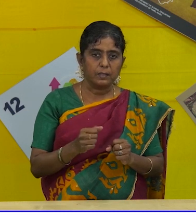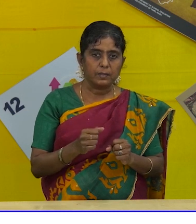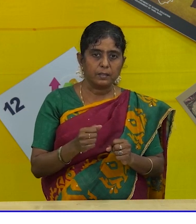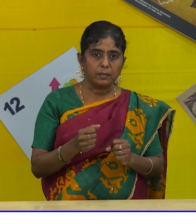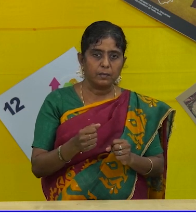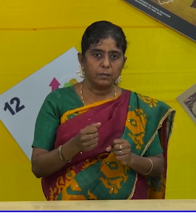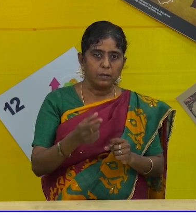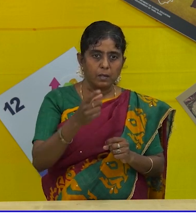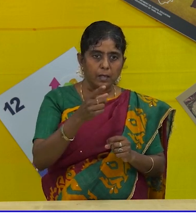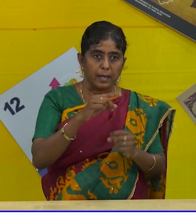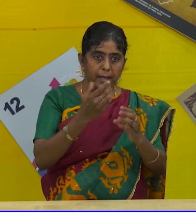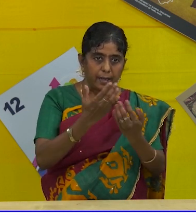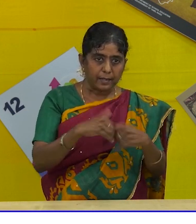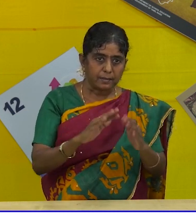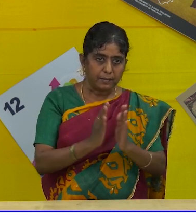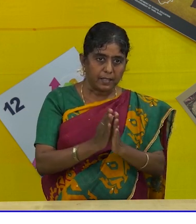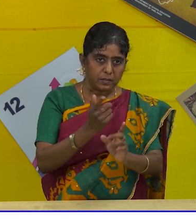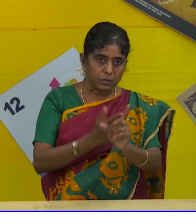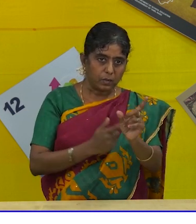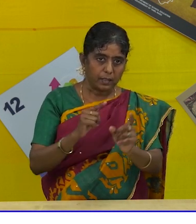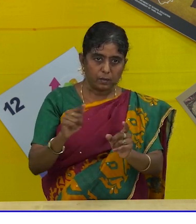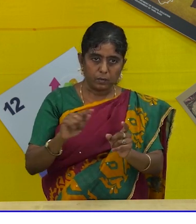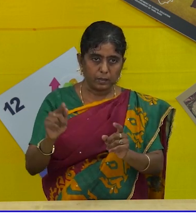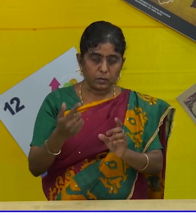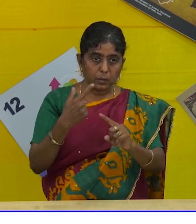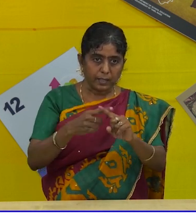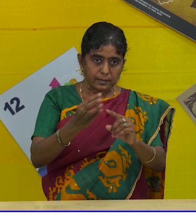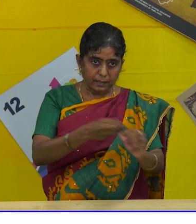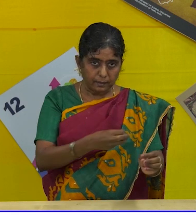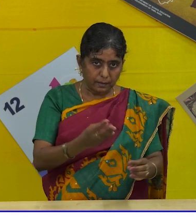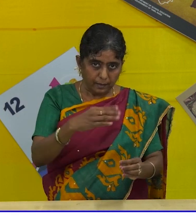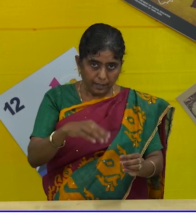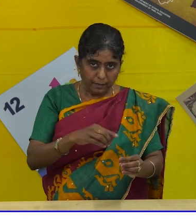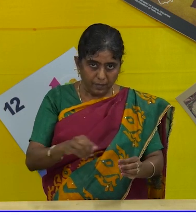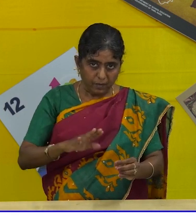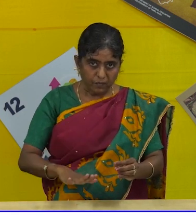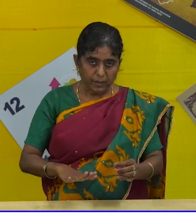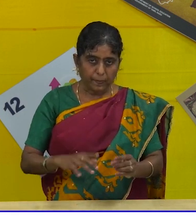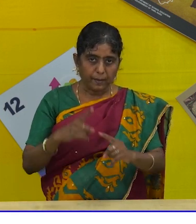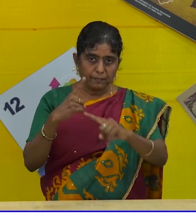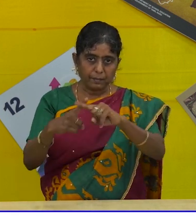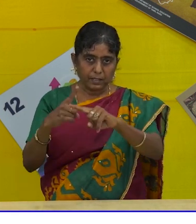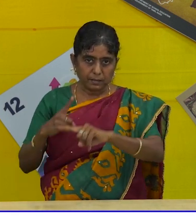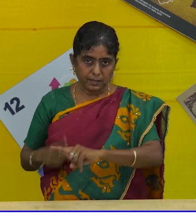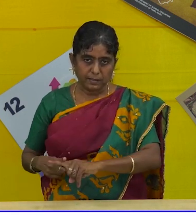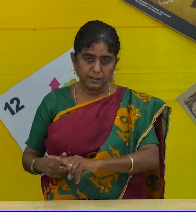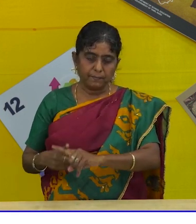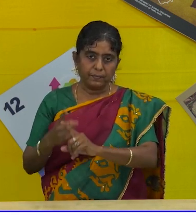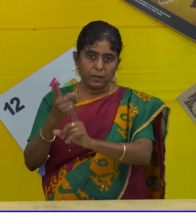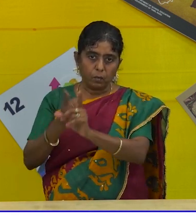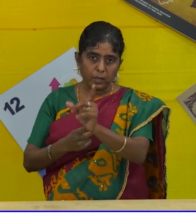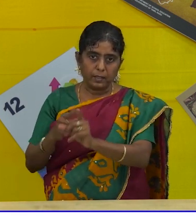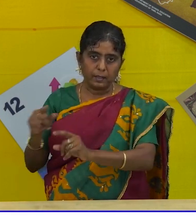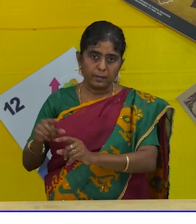So you look at the equation 2, x plus y, so replace the x by 9 by 5 there, and then plus y equal to